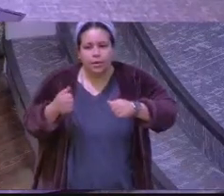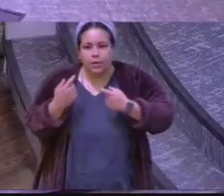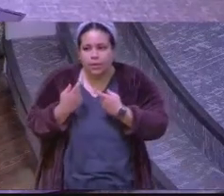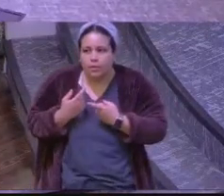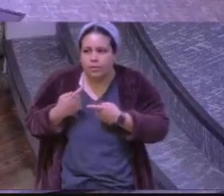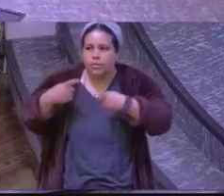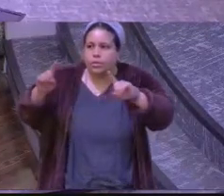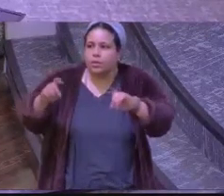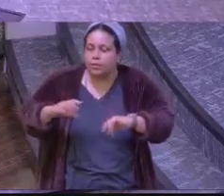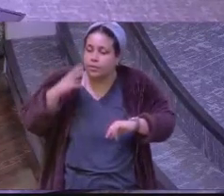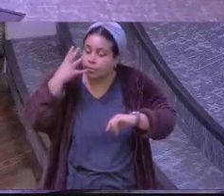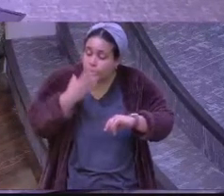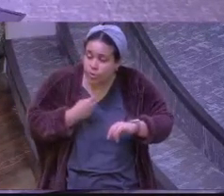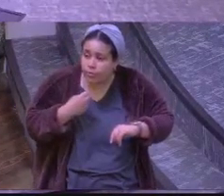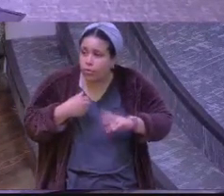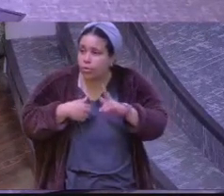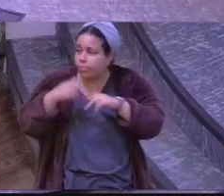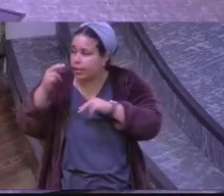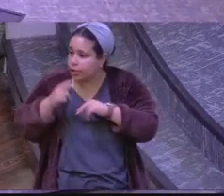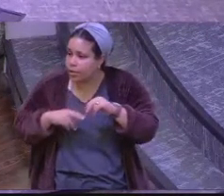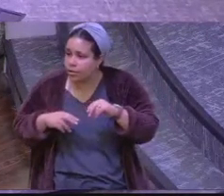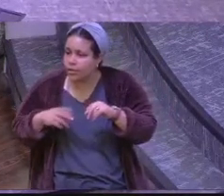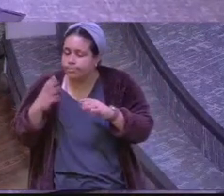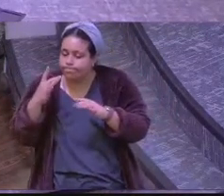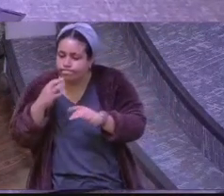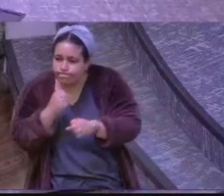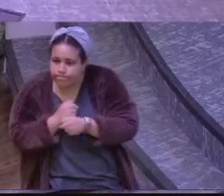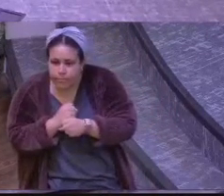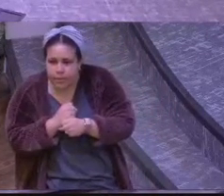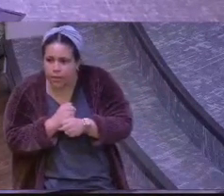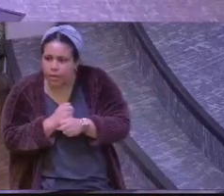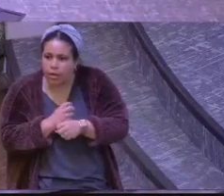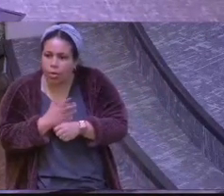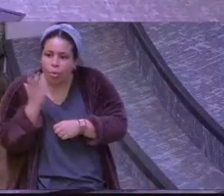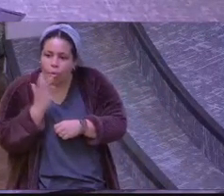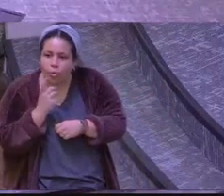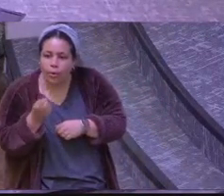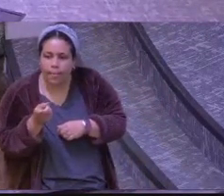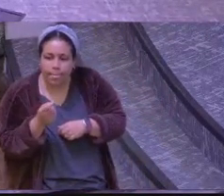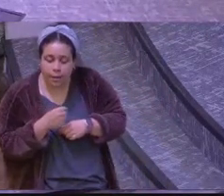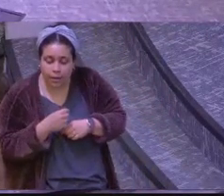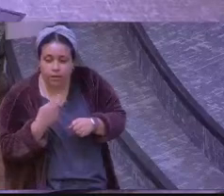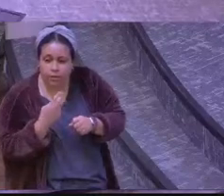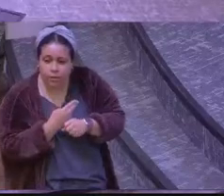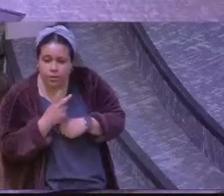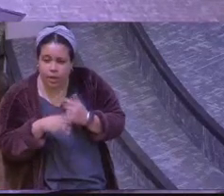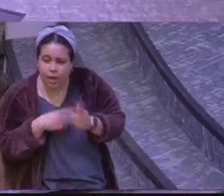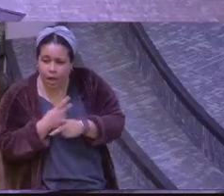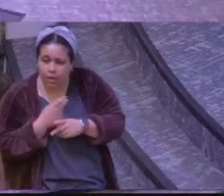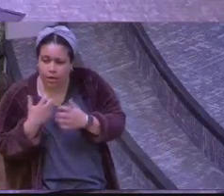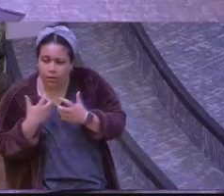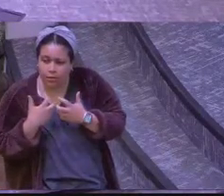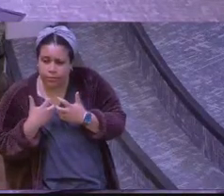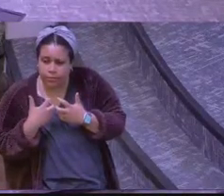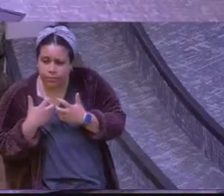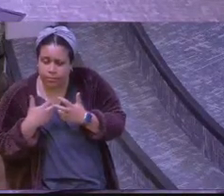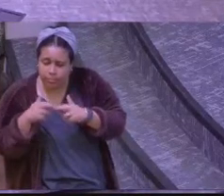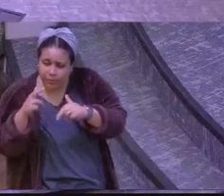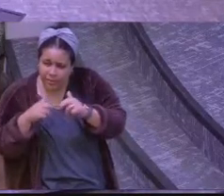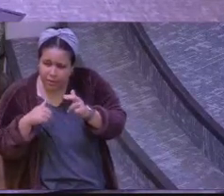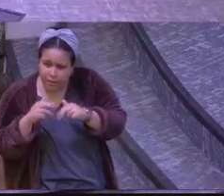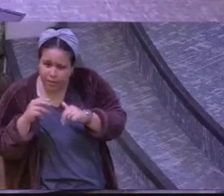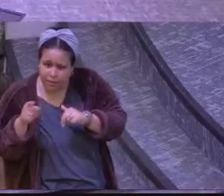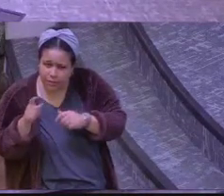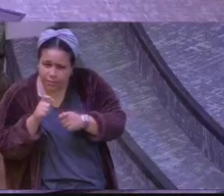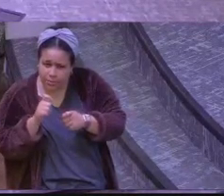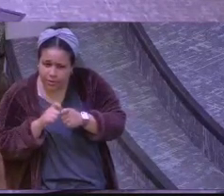beautiful building. It's very attractive, and we've not ever used that kind of facility for this particular